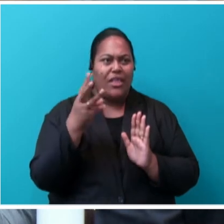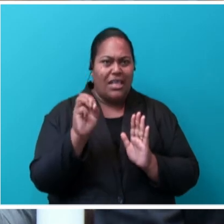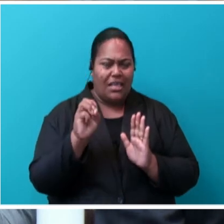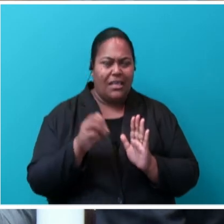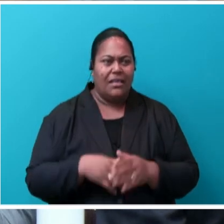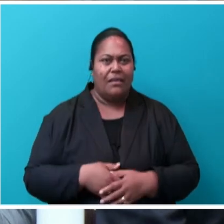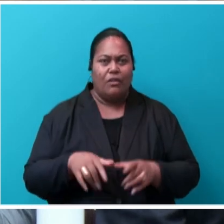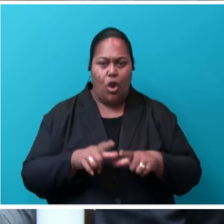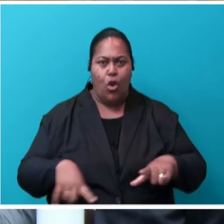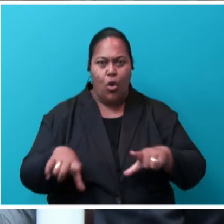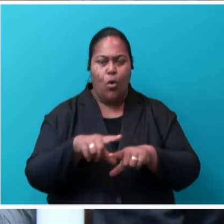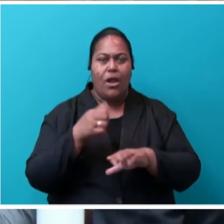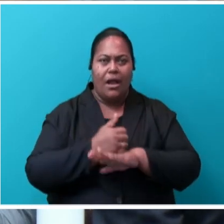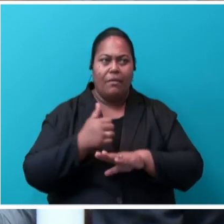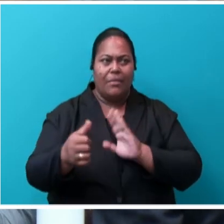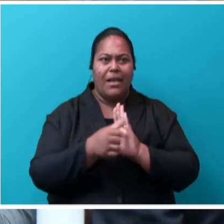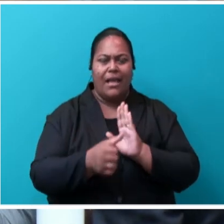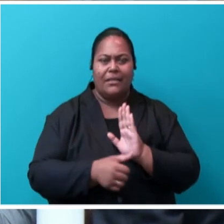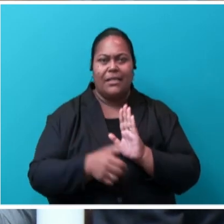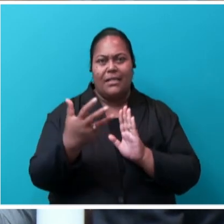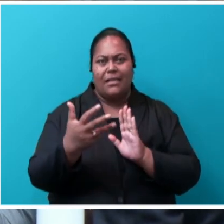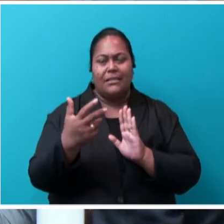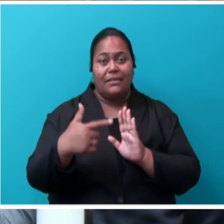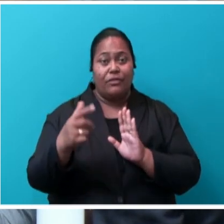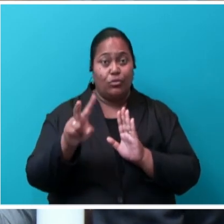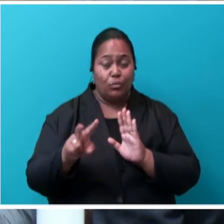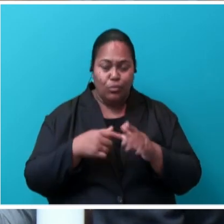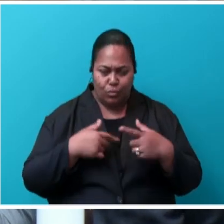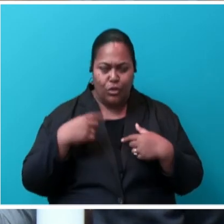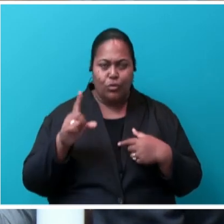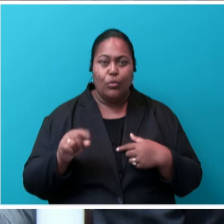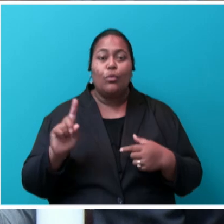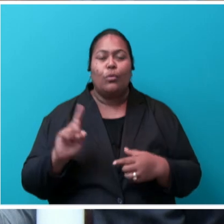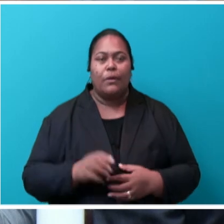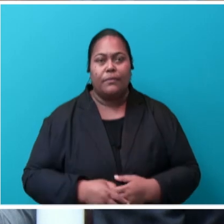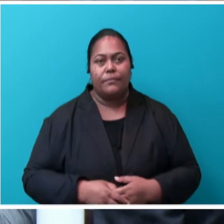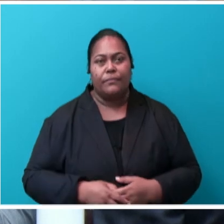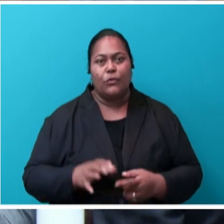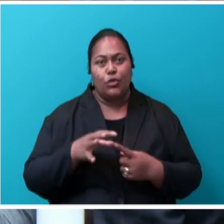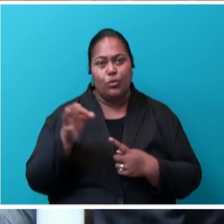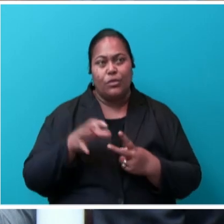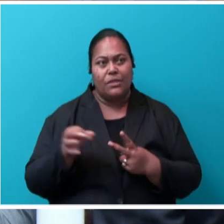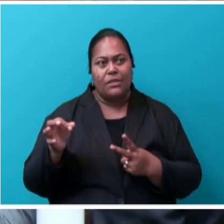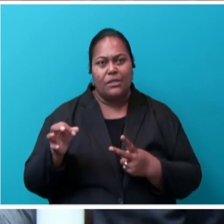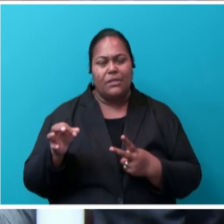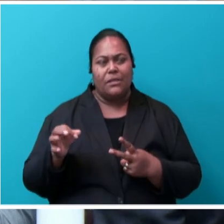of the Local Government Act 1972, Mr. Speaker, sir, is the appointment of